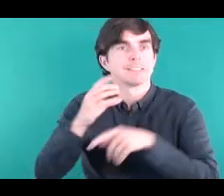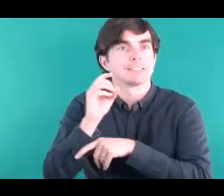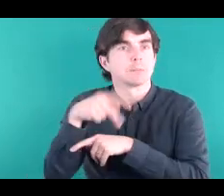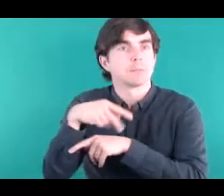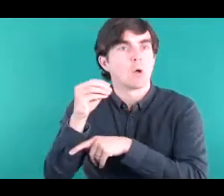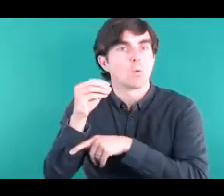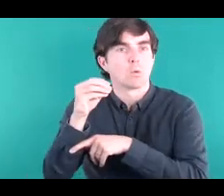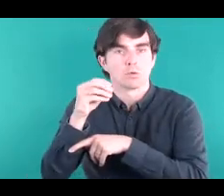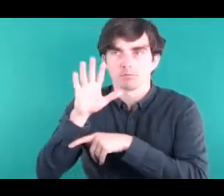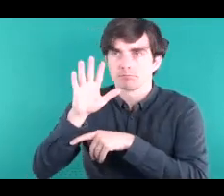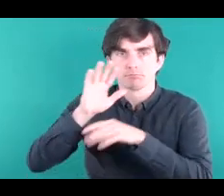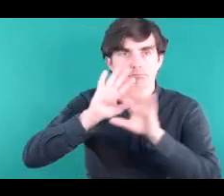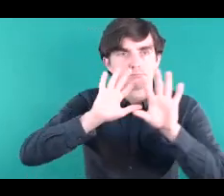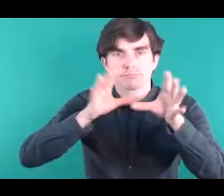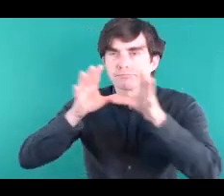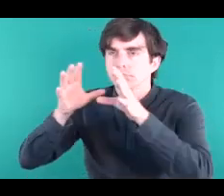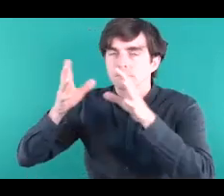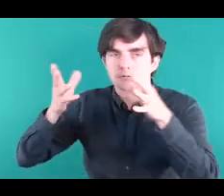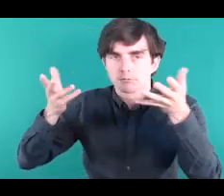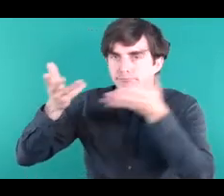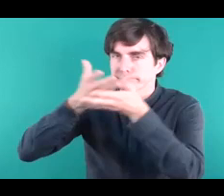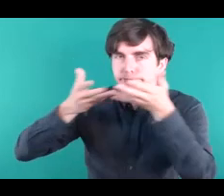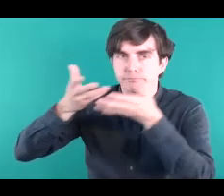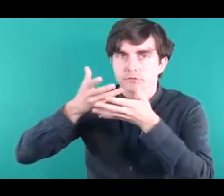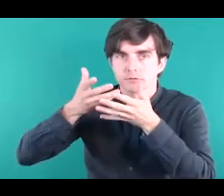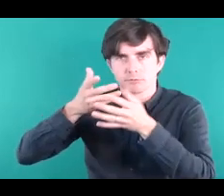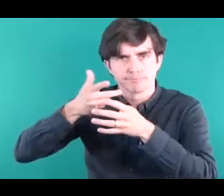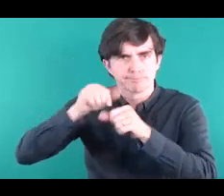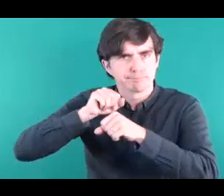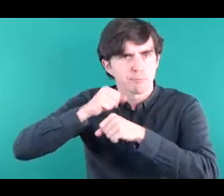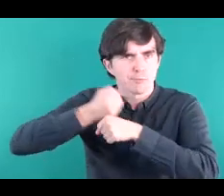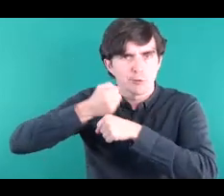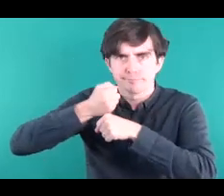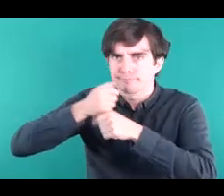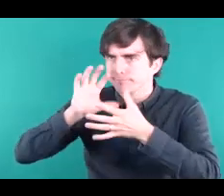more inclusive response to COVID-19. So